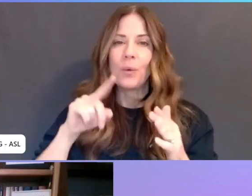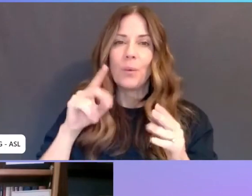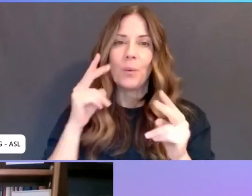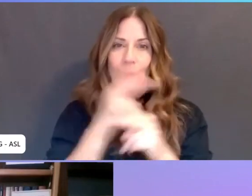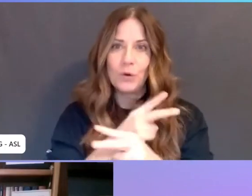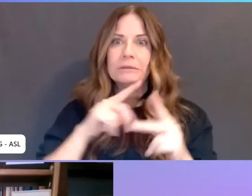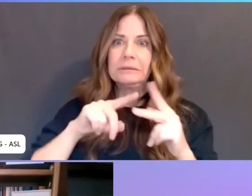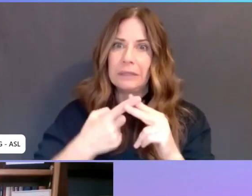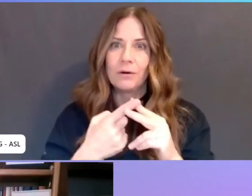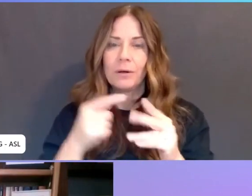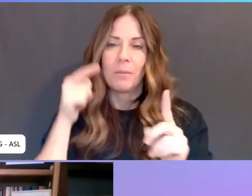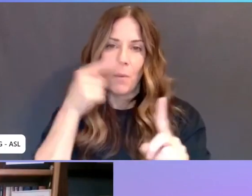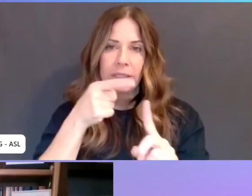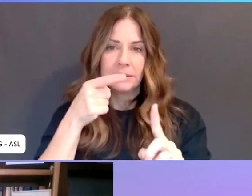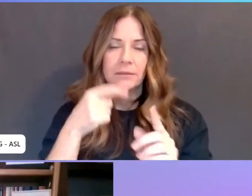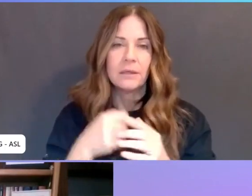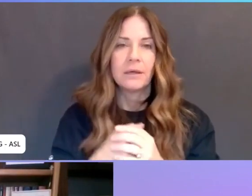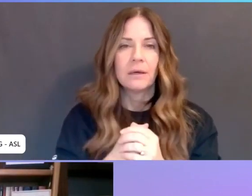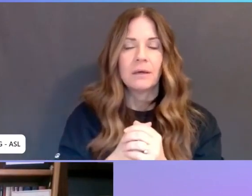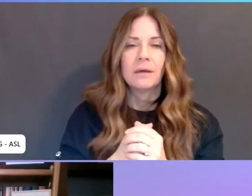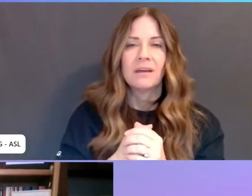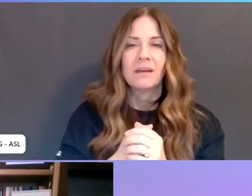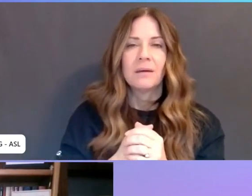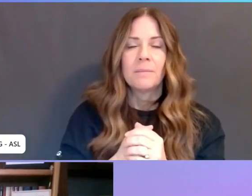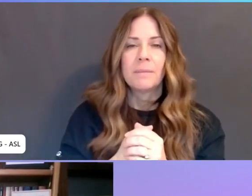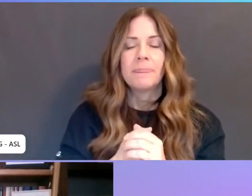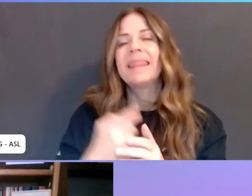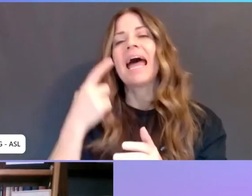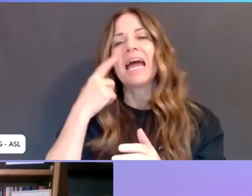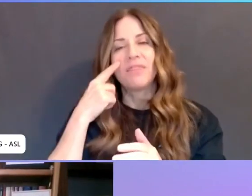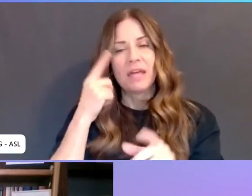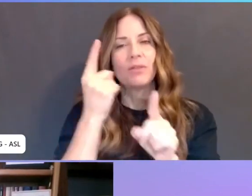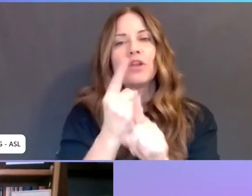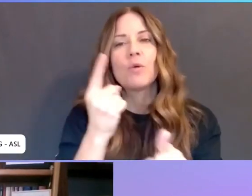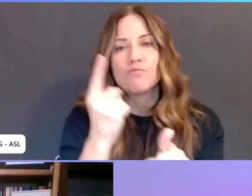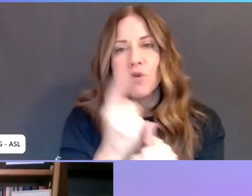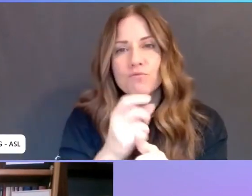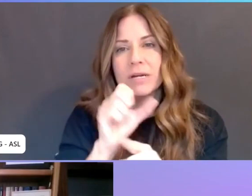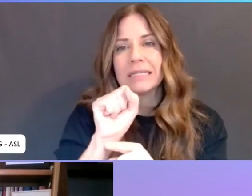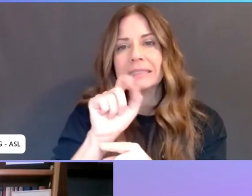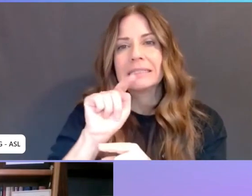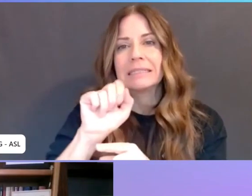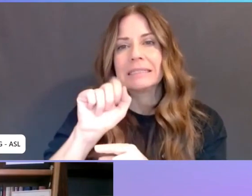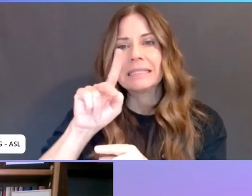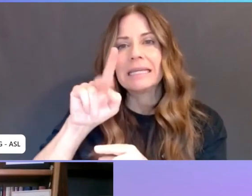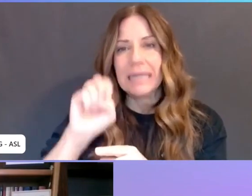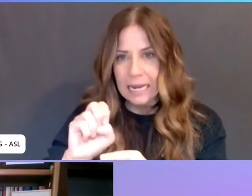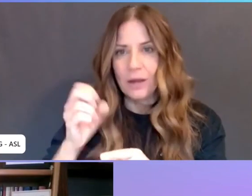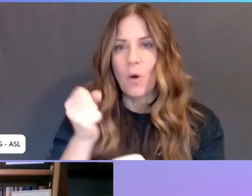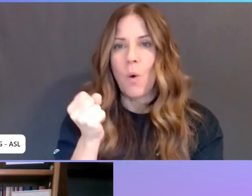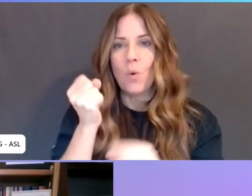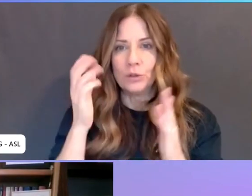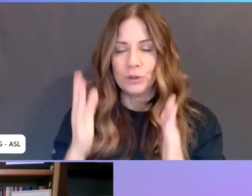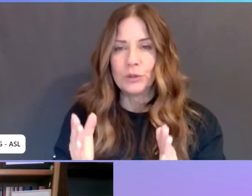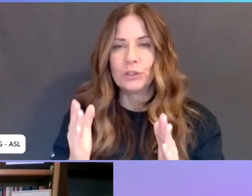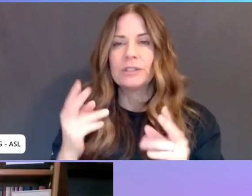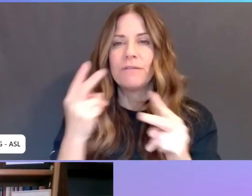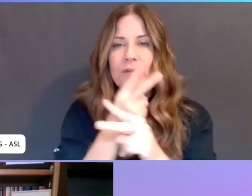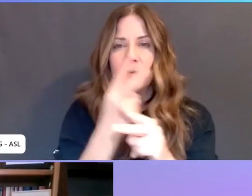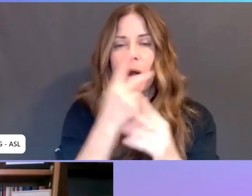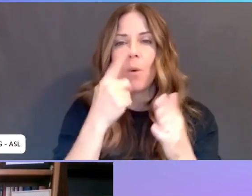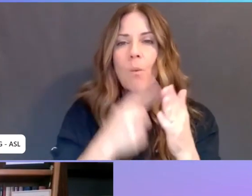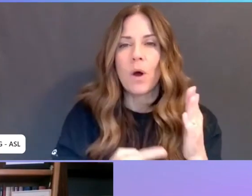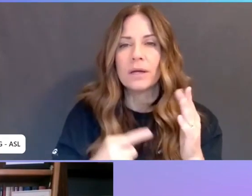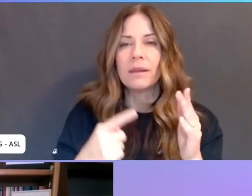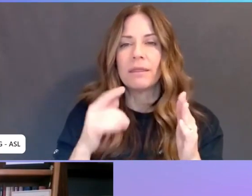I think it's just getting the appropriate stakeholders in the room to figure out, as I said, like, what